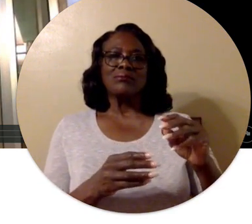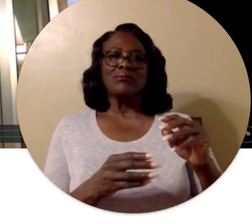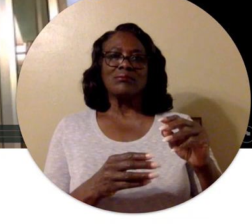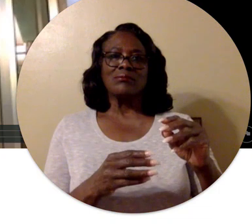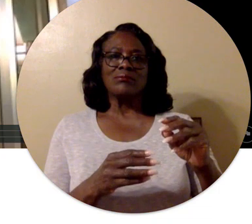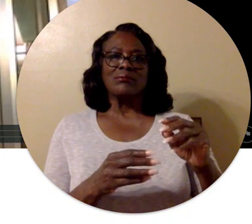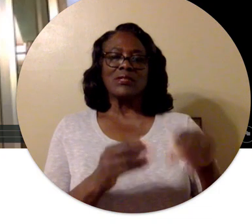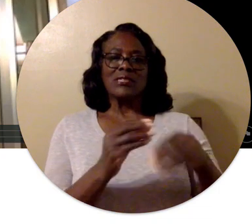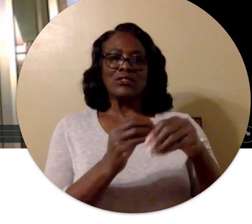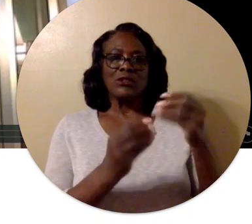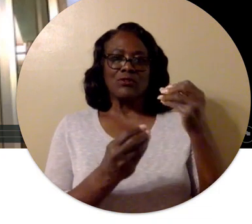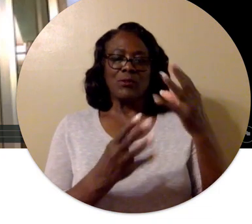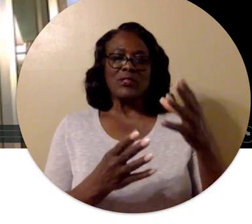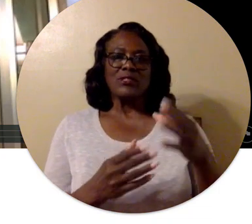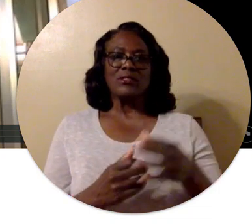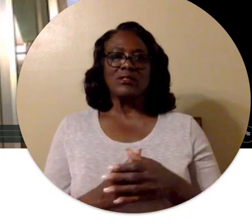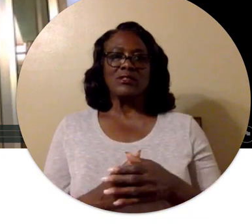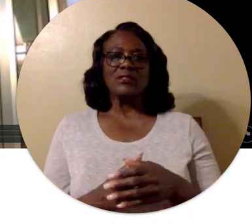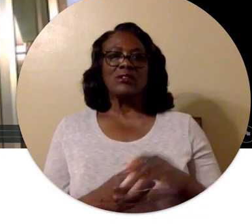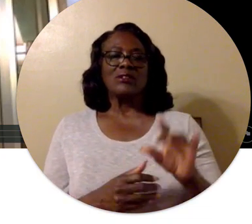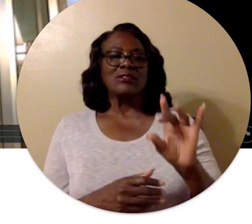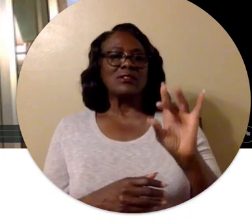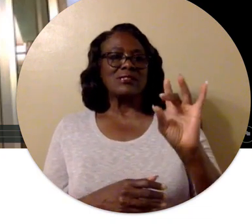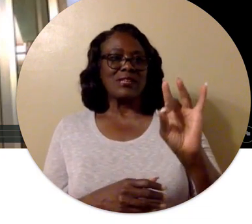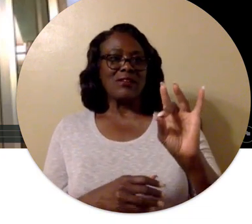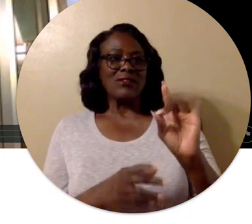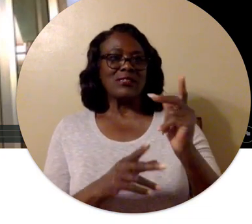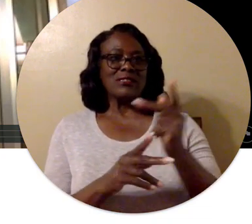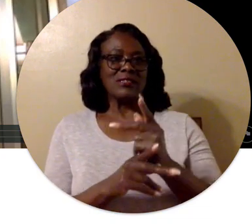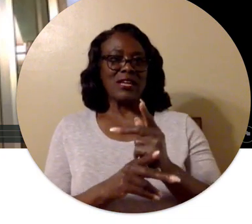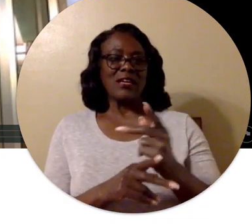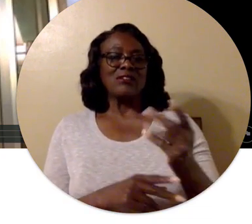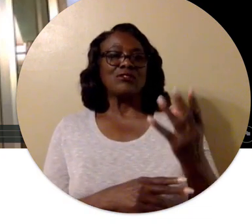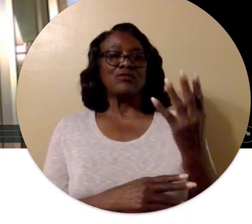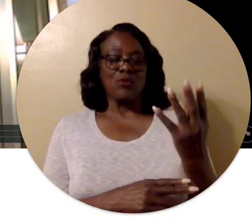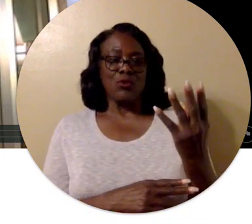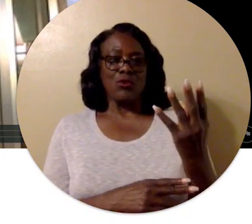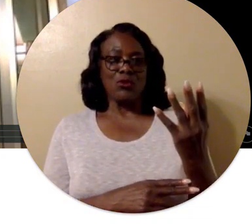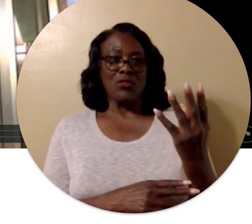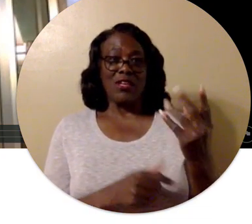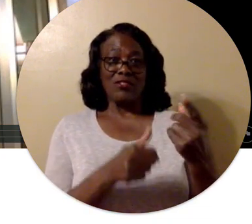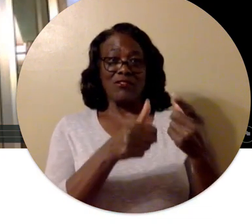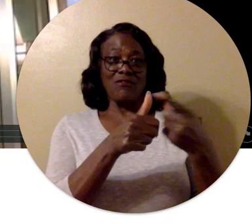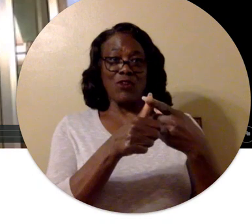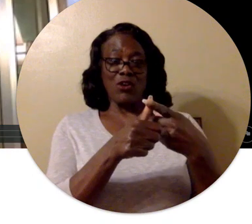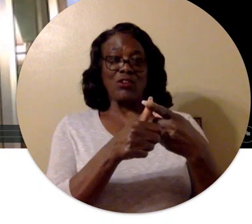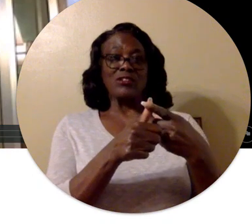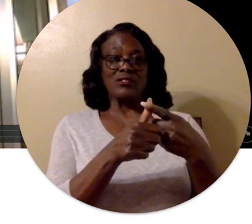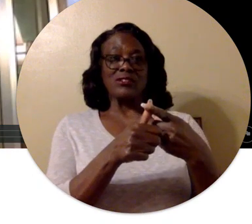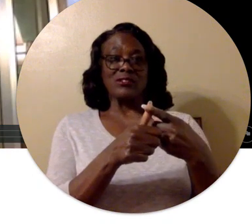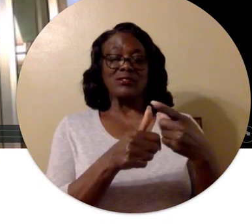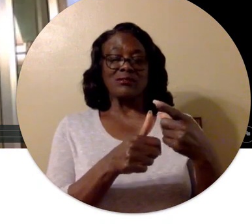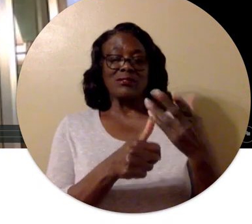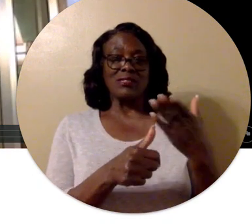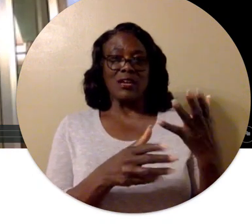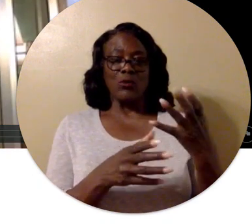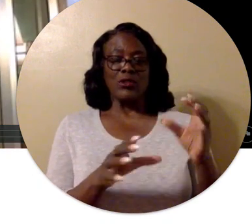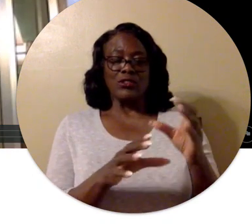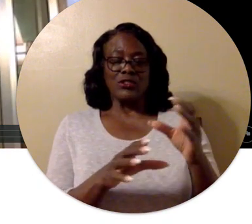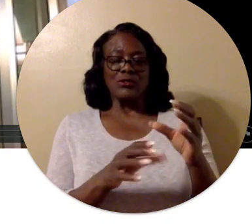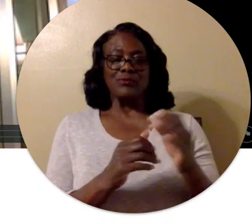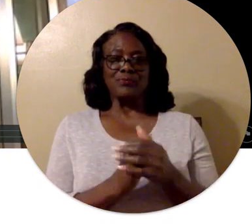4, right? So I'm going to write that down, 7 times 4. That's the first equation that I really do when I'm doing this